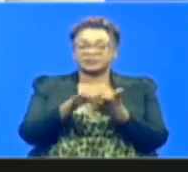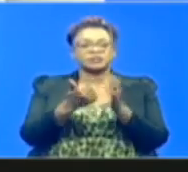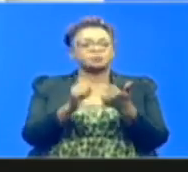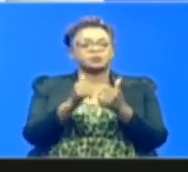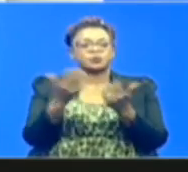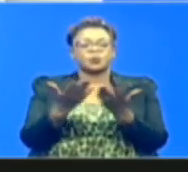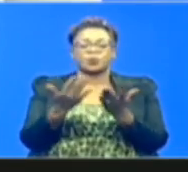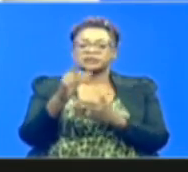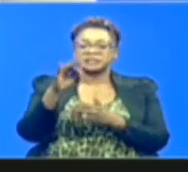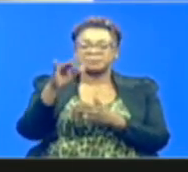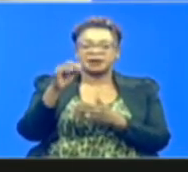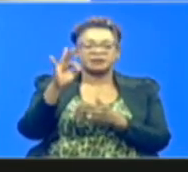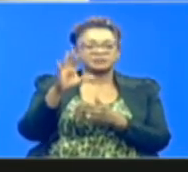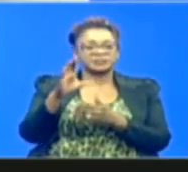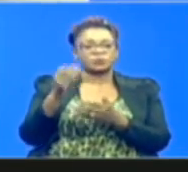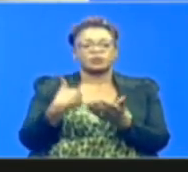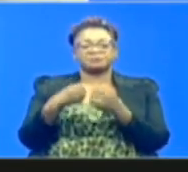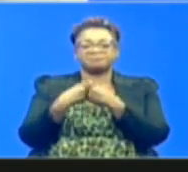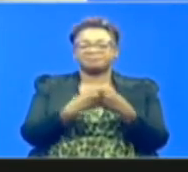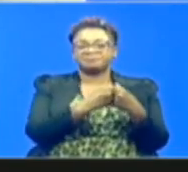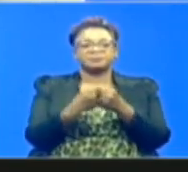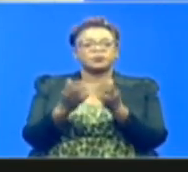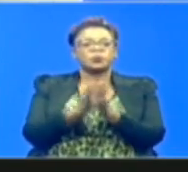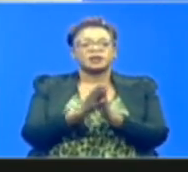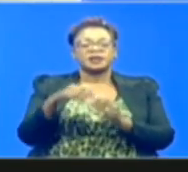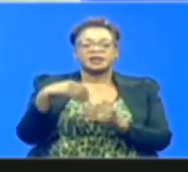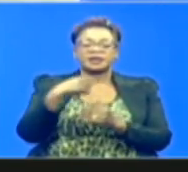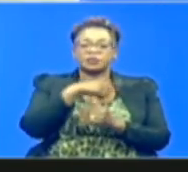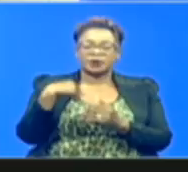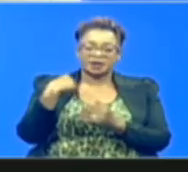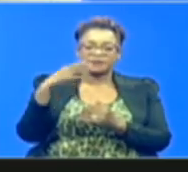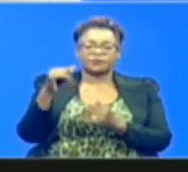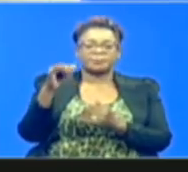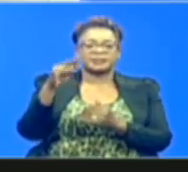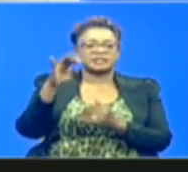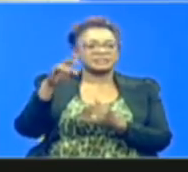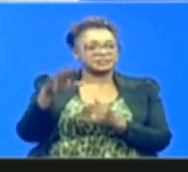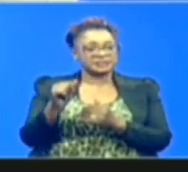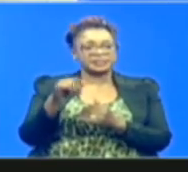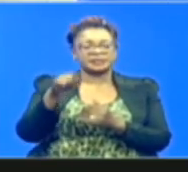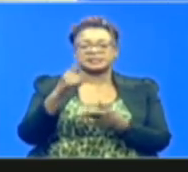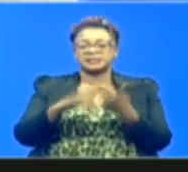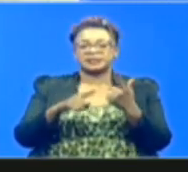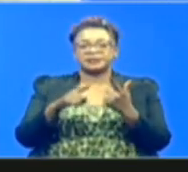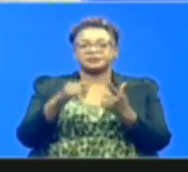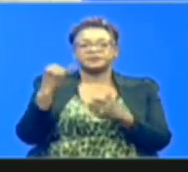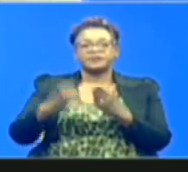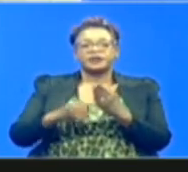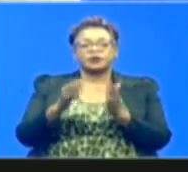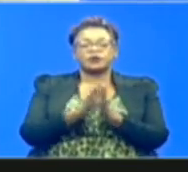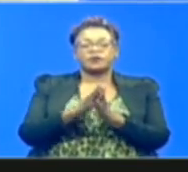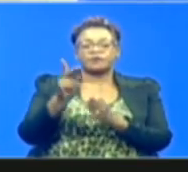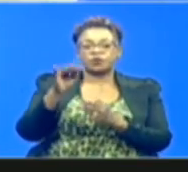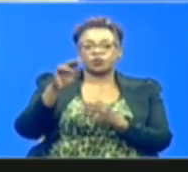Cinema FC from Jericho will battle it out against Githurai United from Githurai Estate in this year's final of Koth Biro, which is